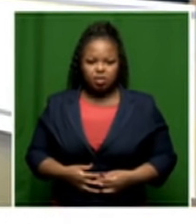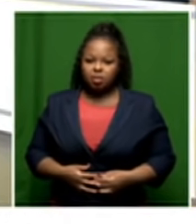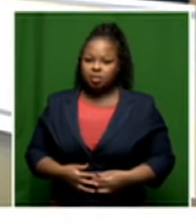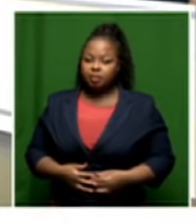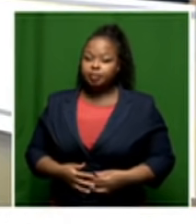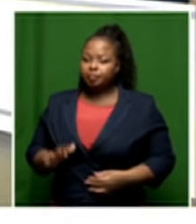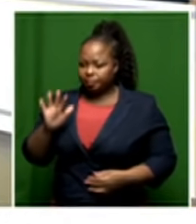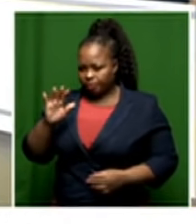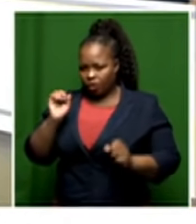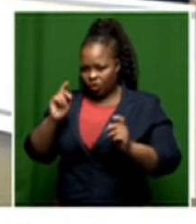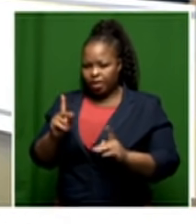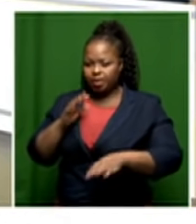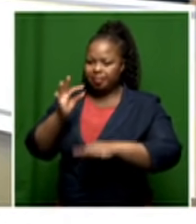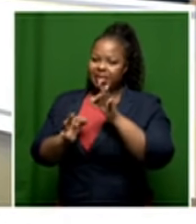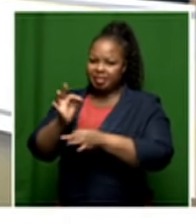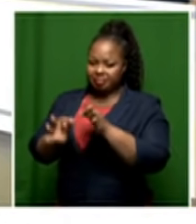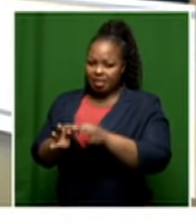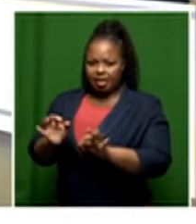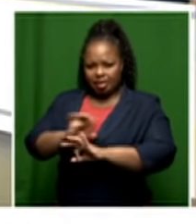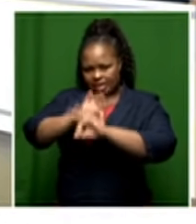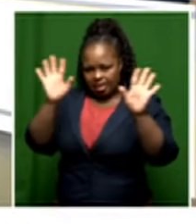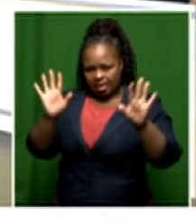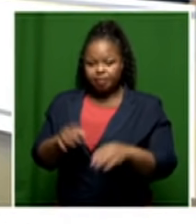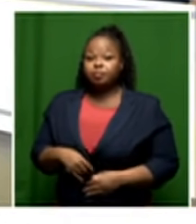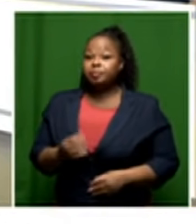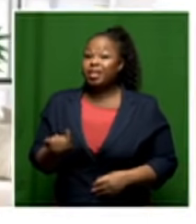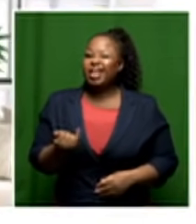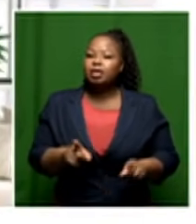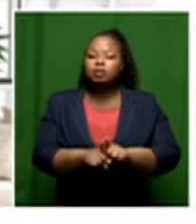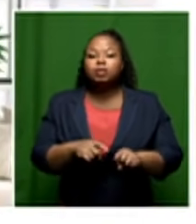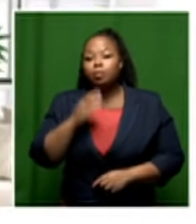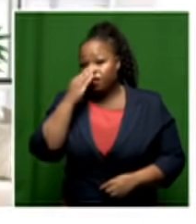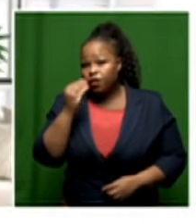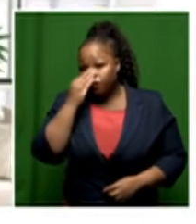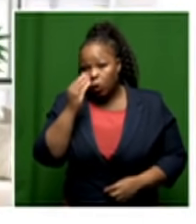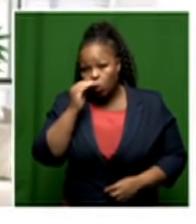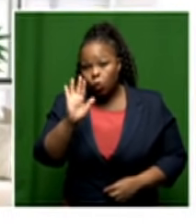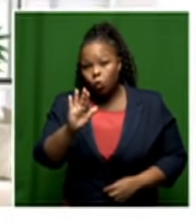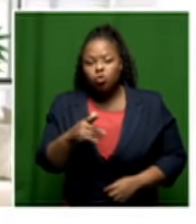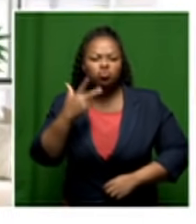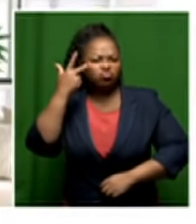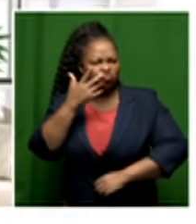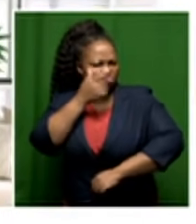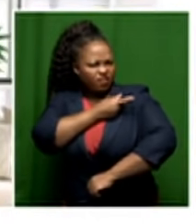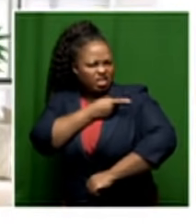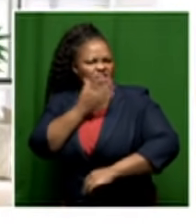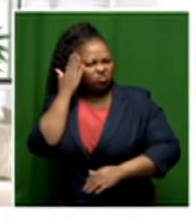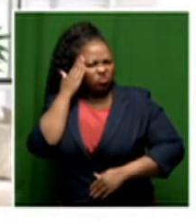think let's start by simplifying it by looking at the flu vaccine, for example, the one that we get on an annual